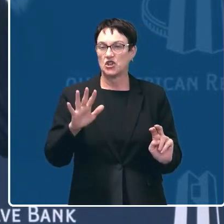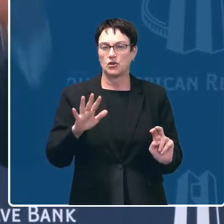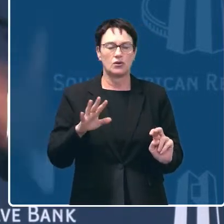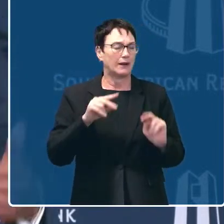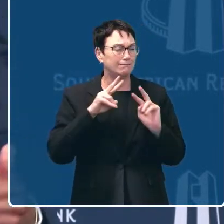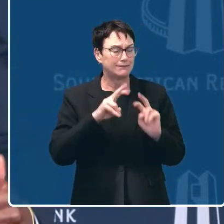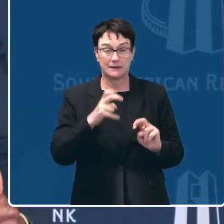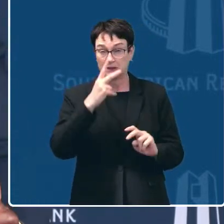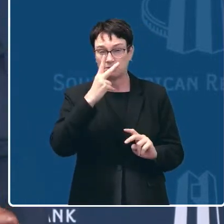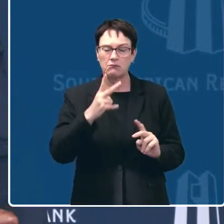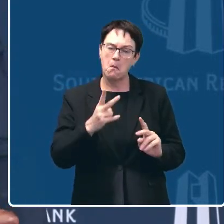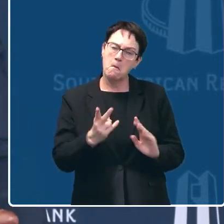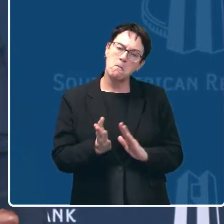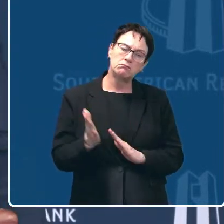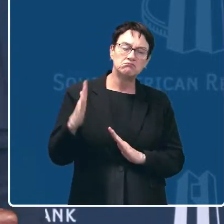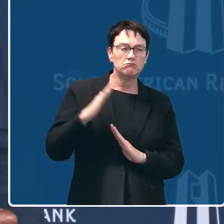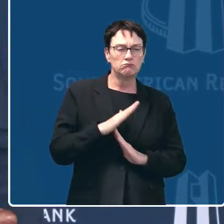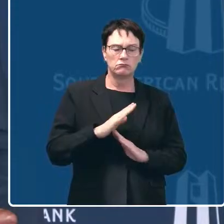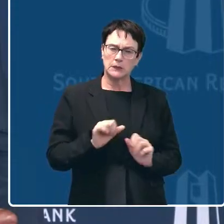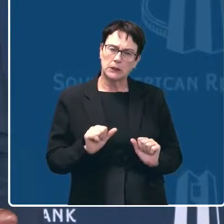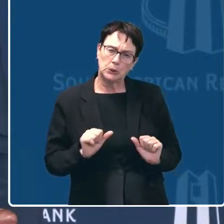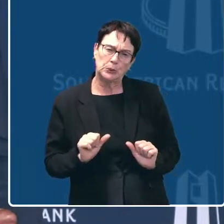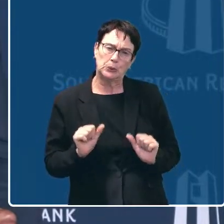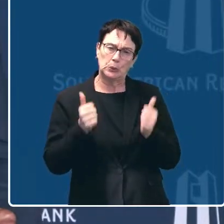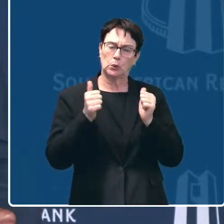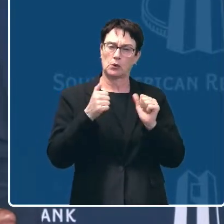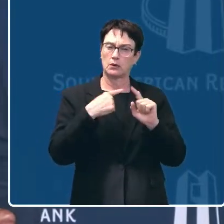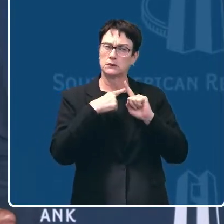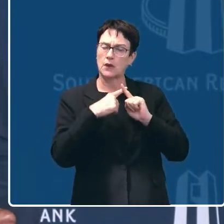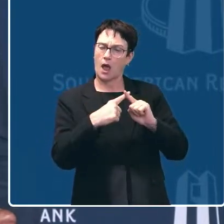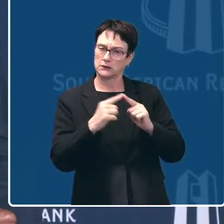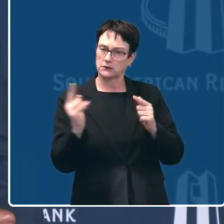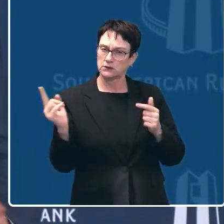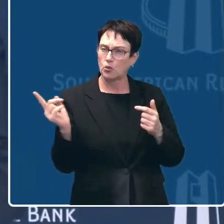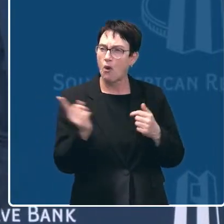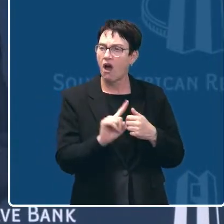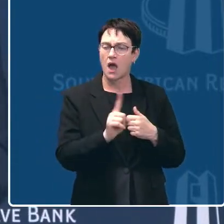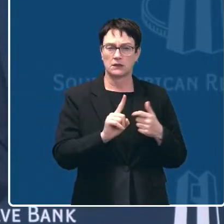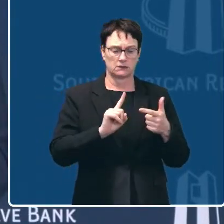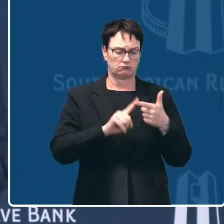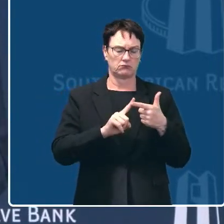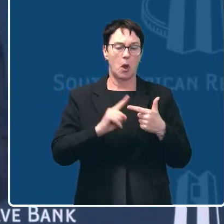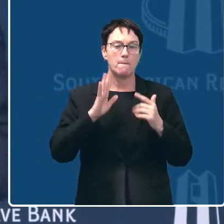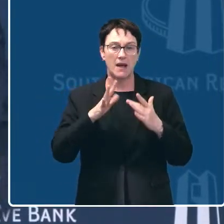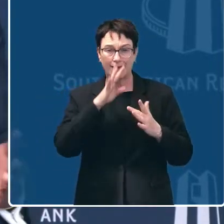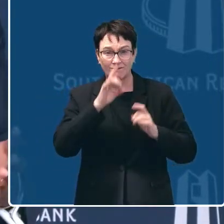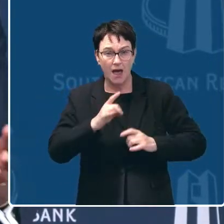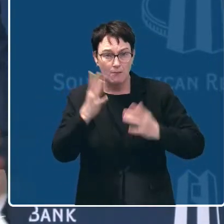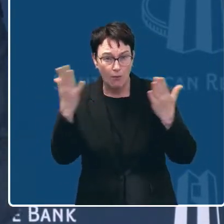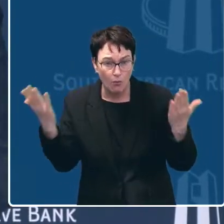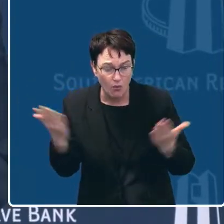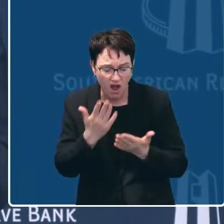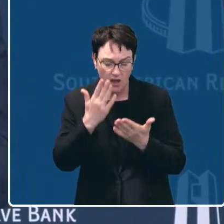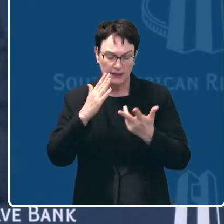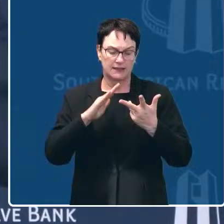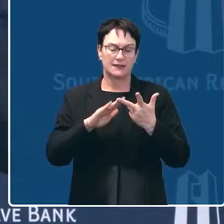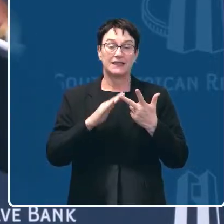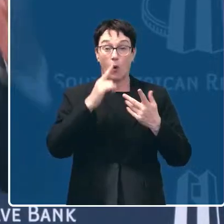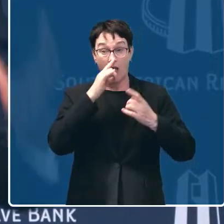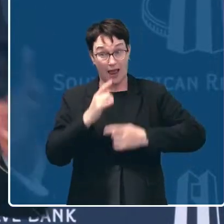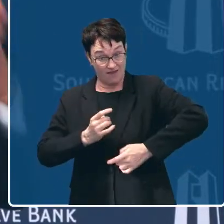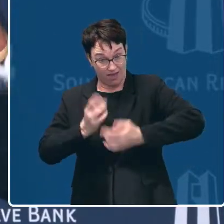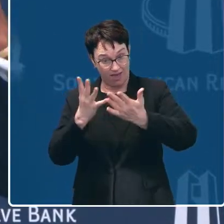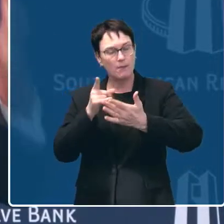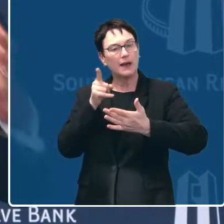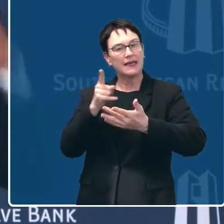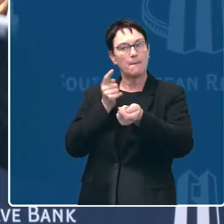target? What sacrifices would we have to deal with? How do we manage those sacrifices?